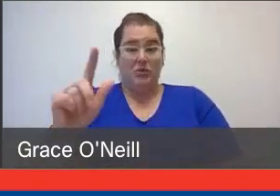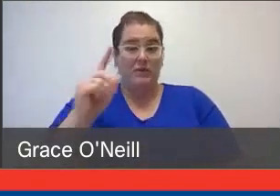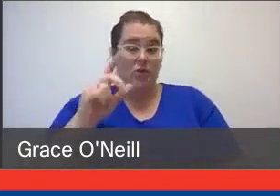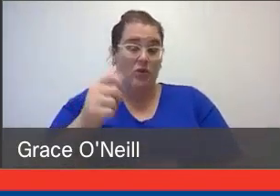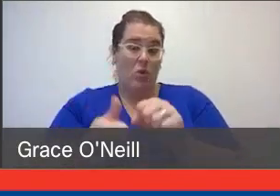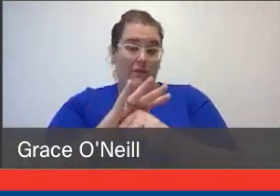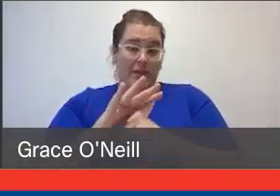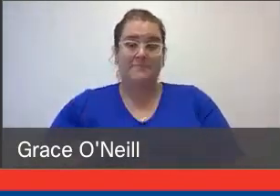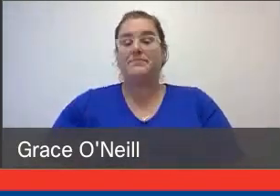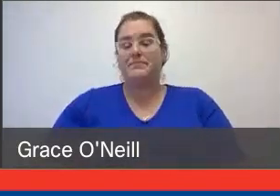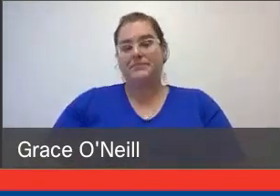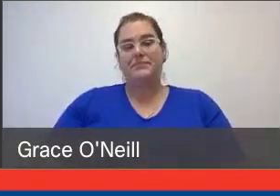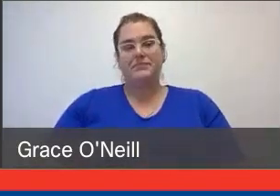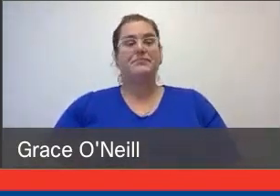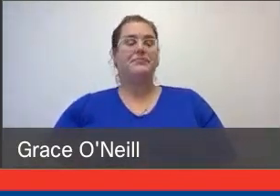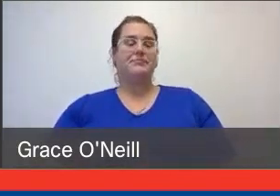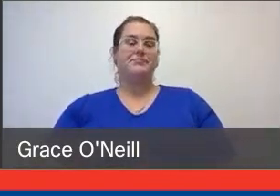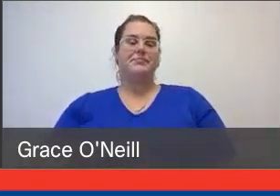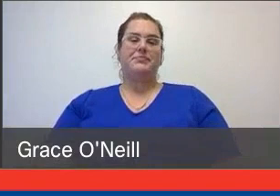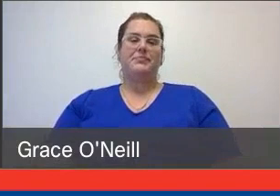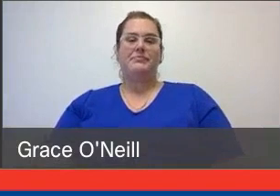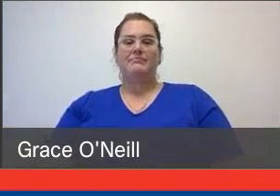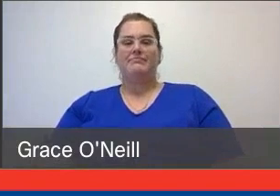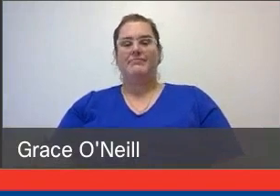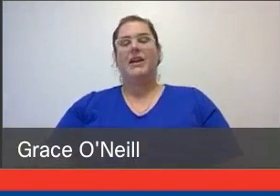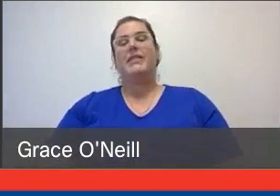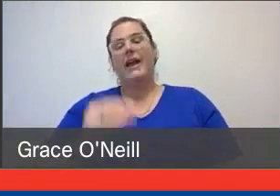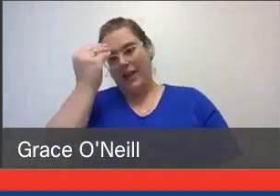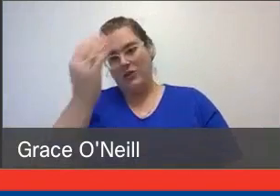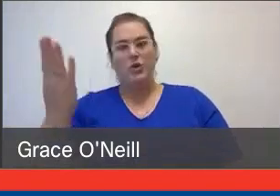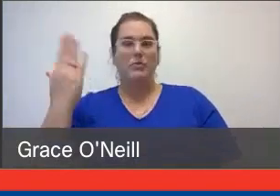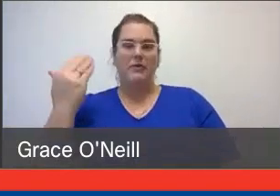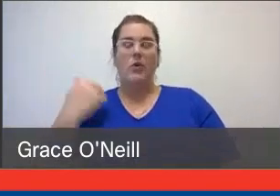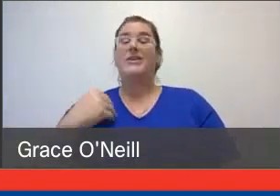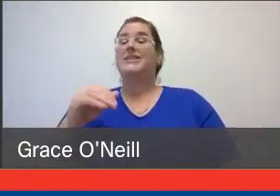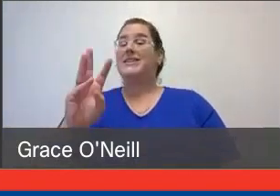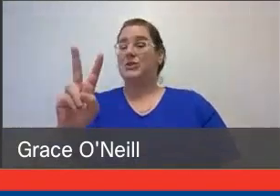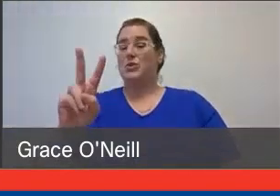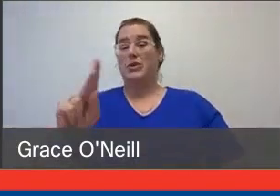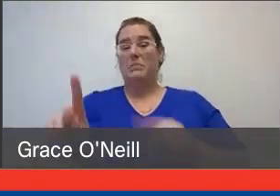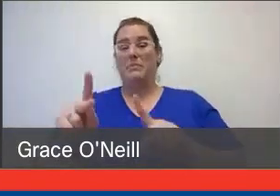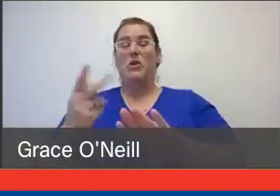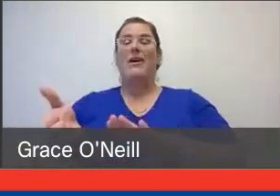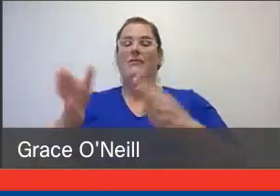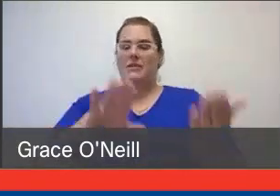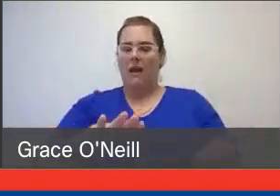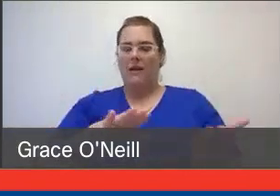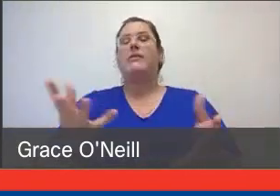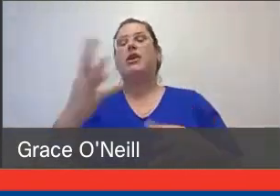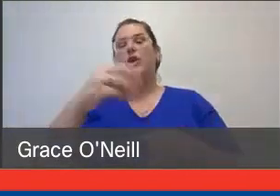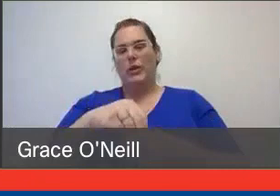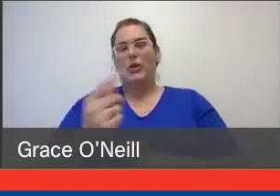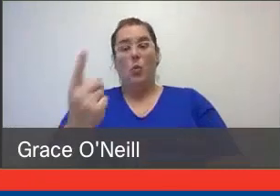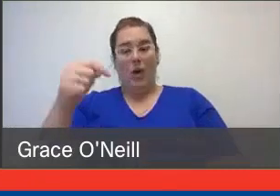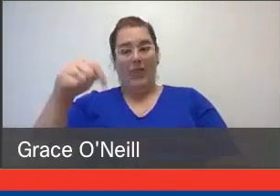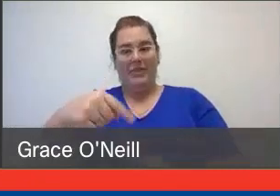So as I indicated, of the people who've had COVID, we have had 62 of those people who've died, including one this month. However,